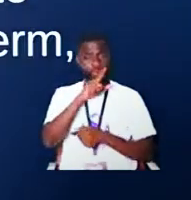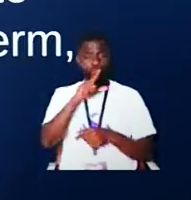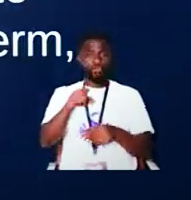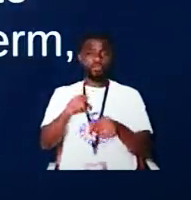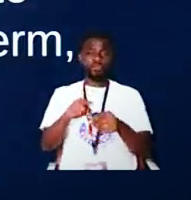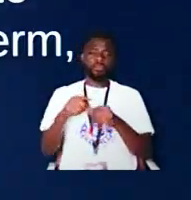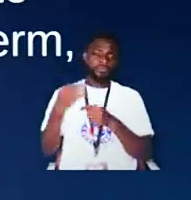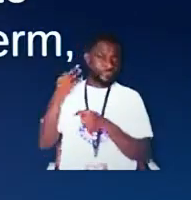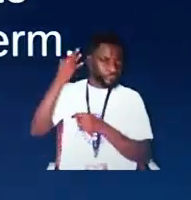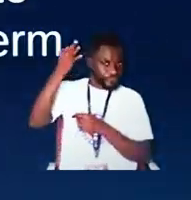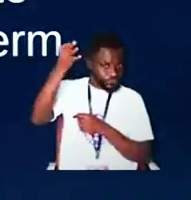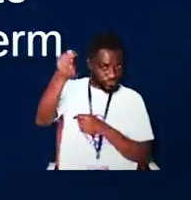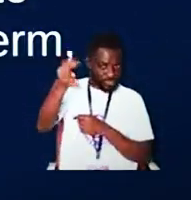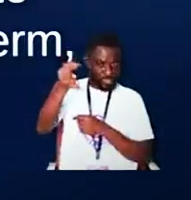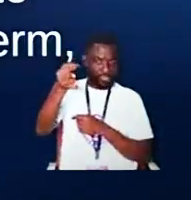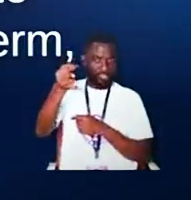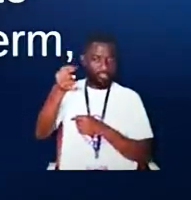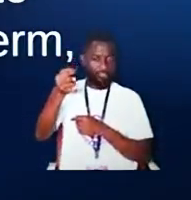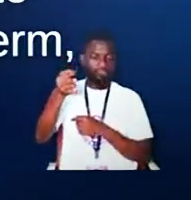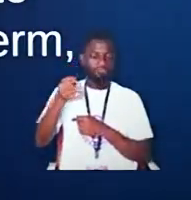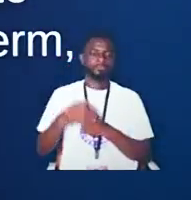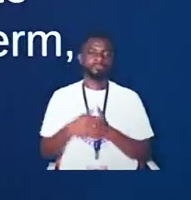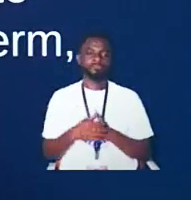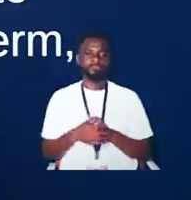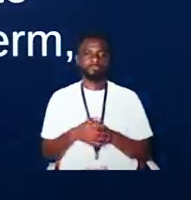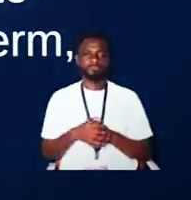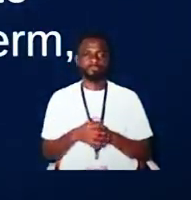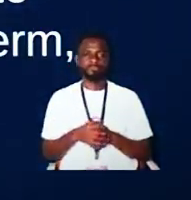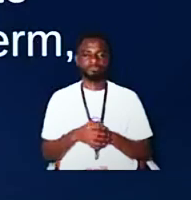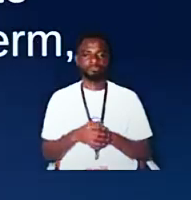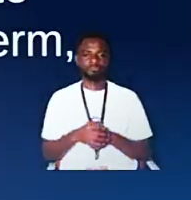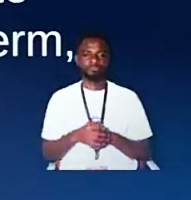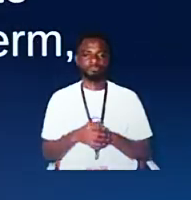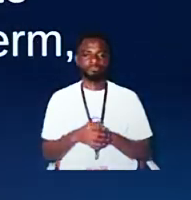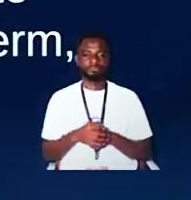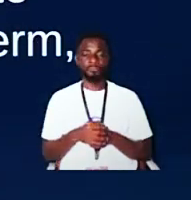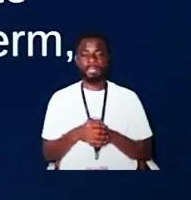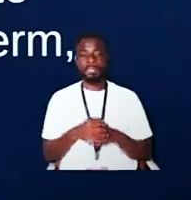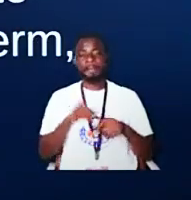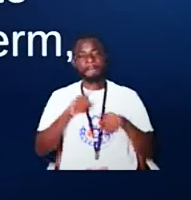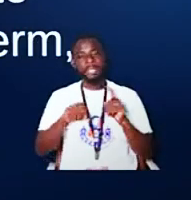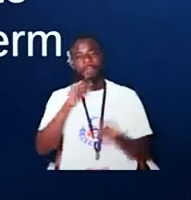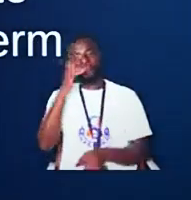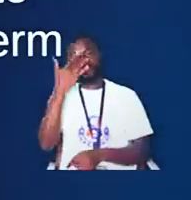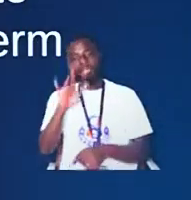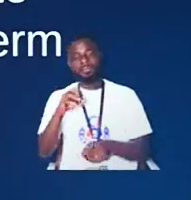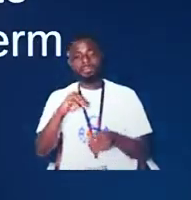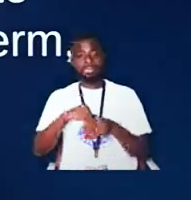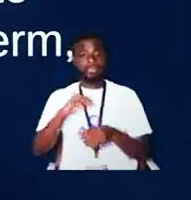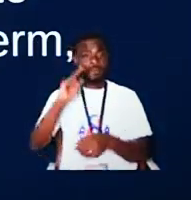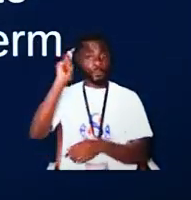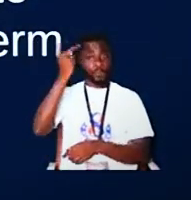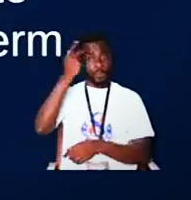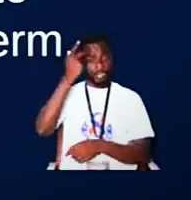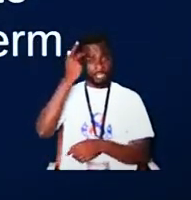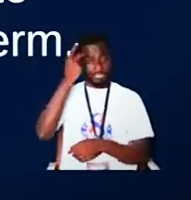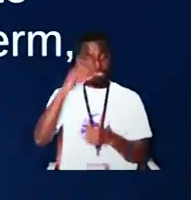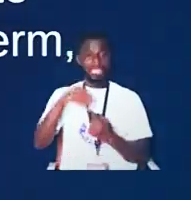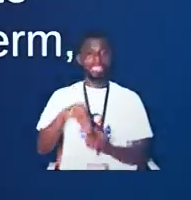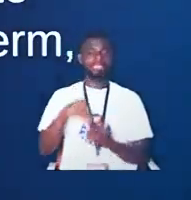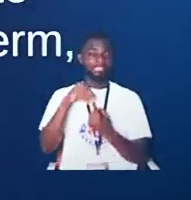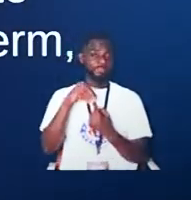term, even eternity. Unfortunately, in politics, and